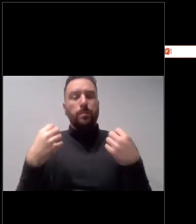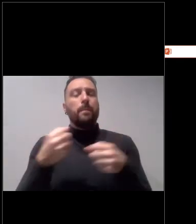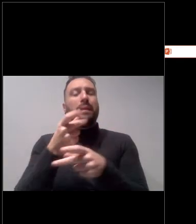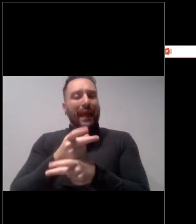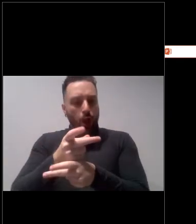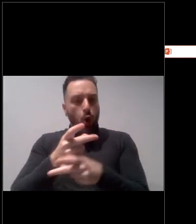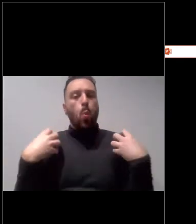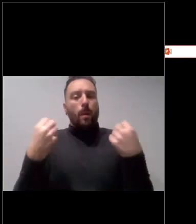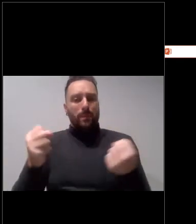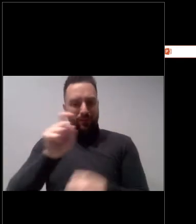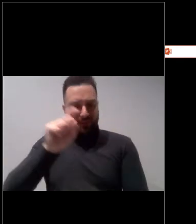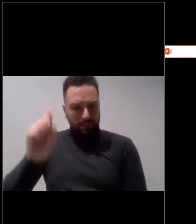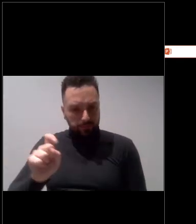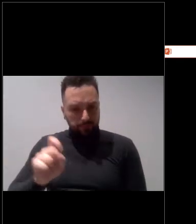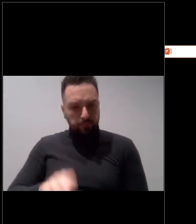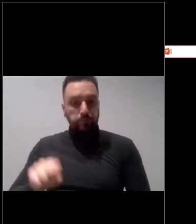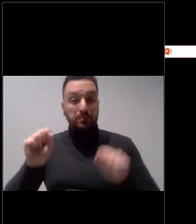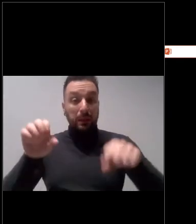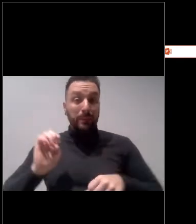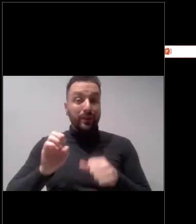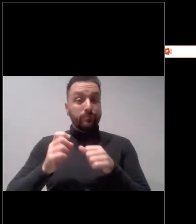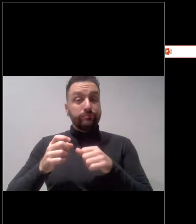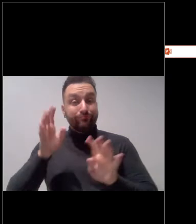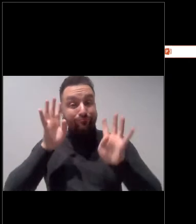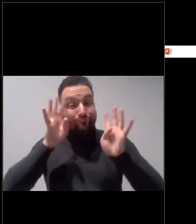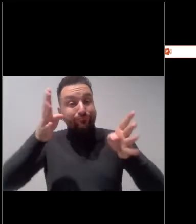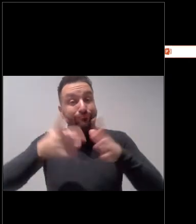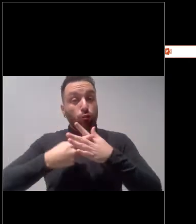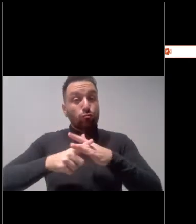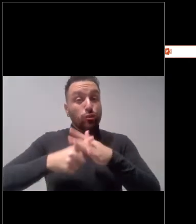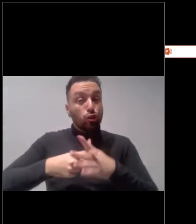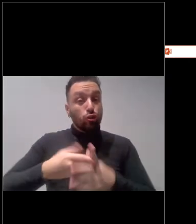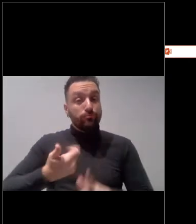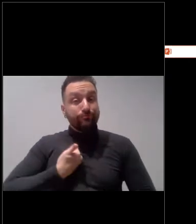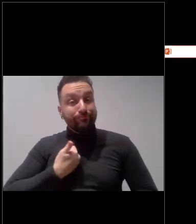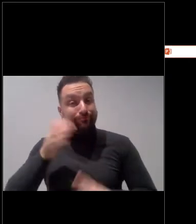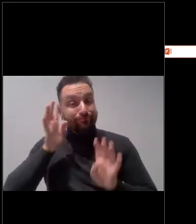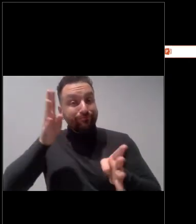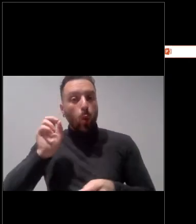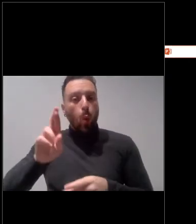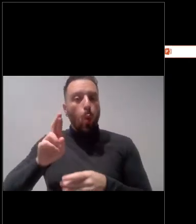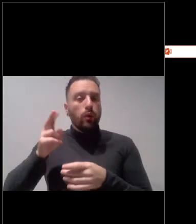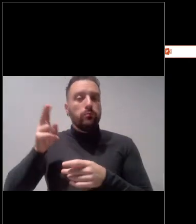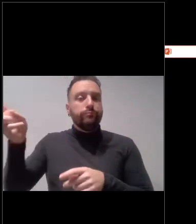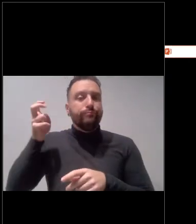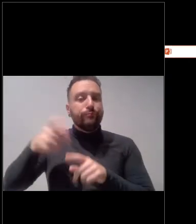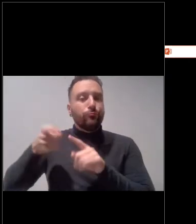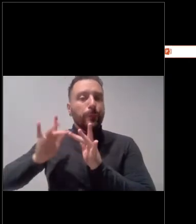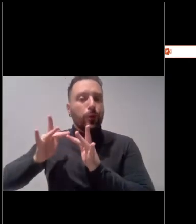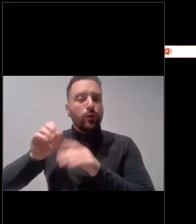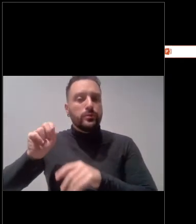original stock, it can be stuff that you've done a photo shoot for, or it can be stock photos that you